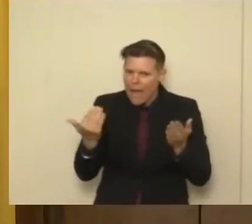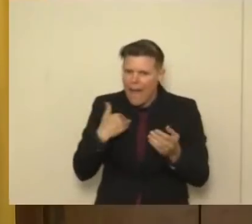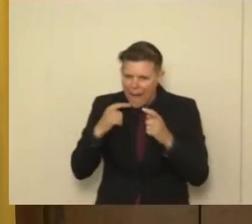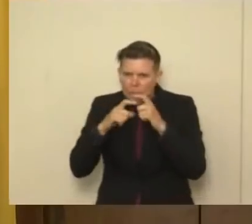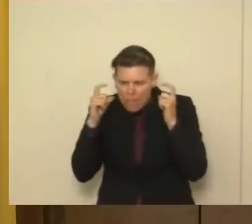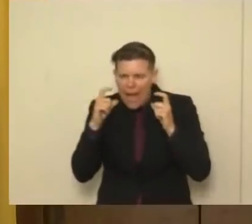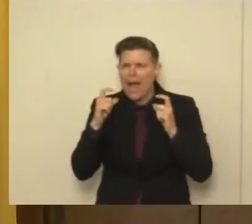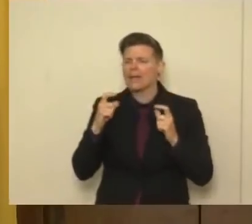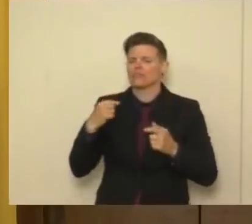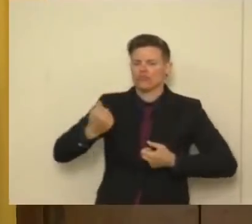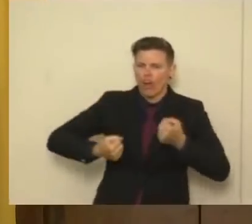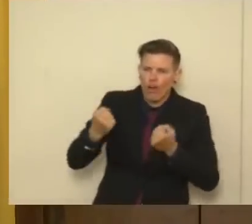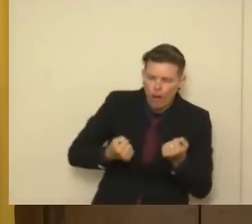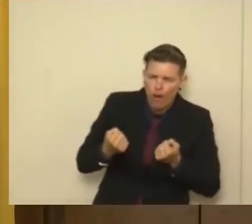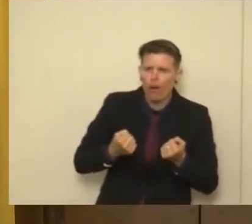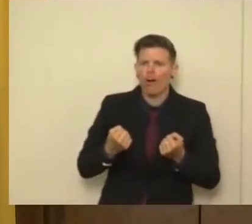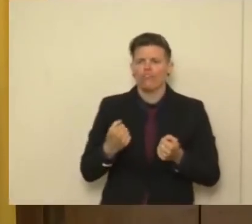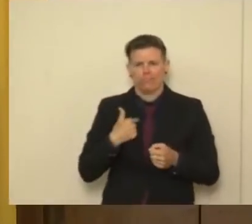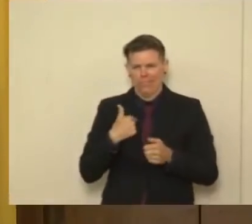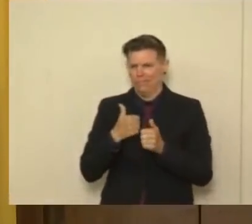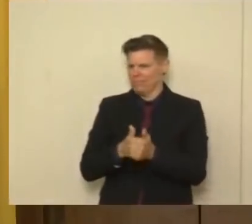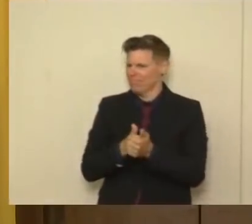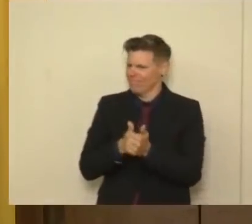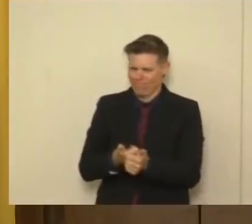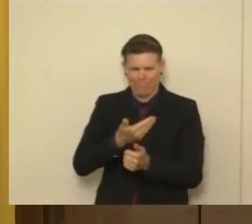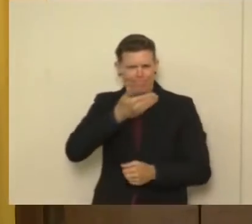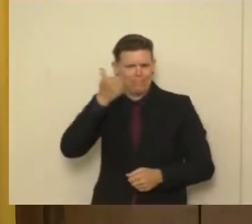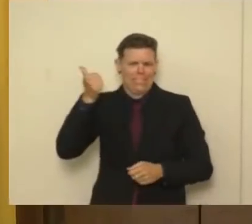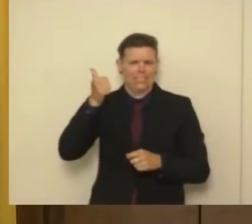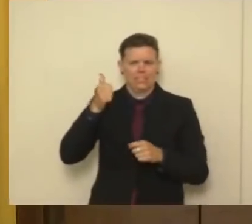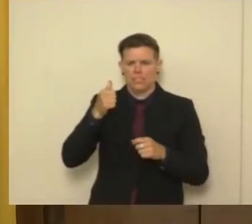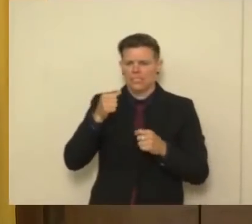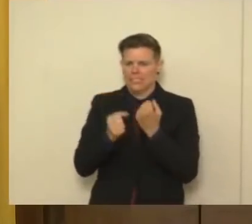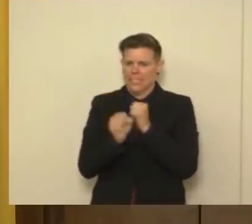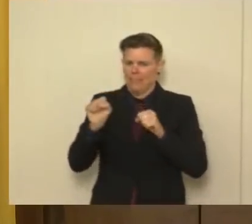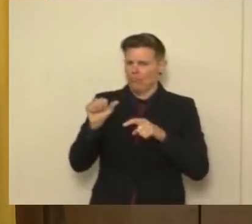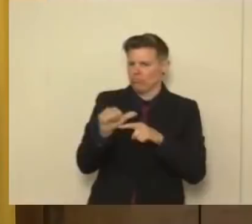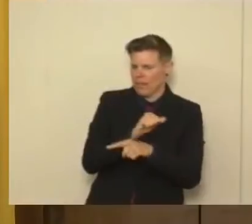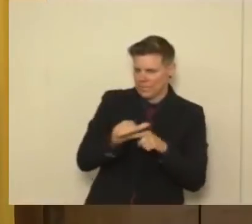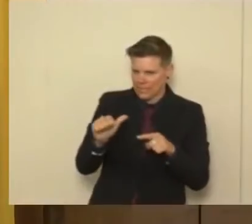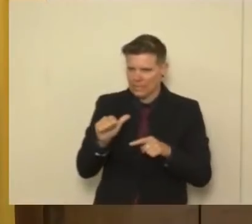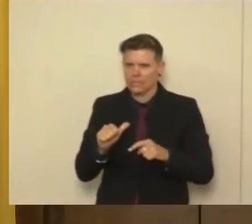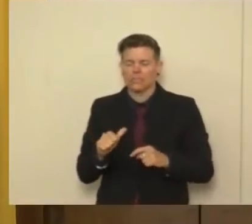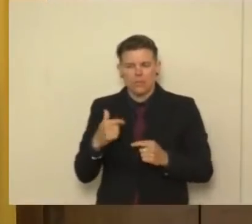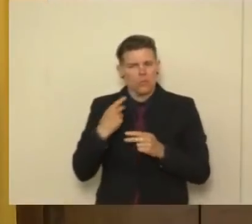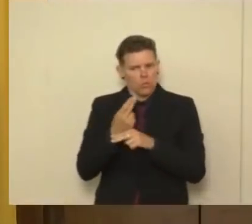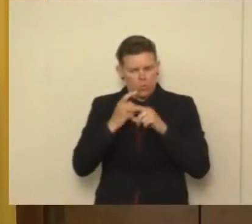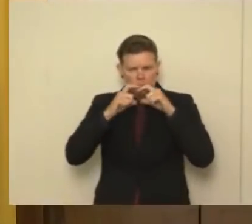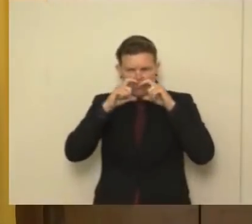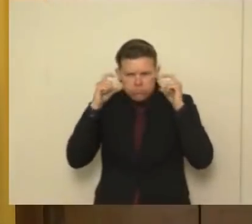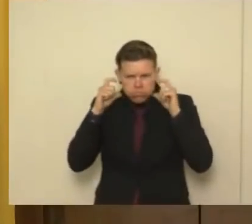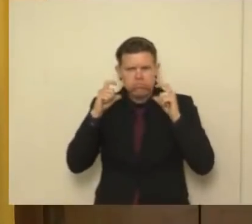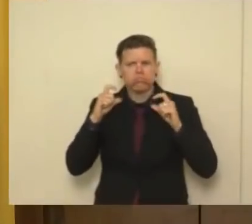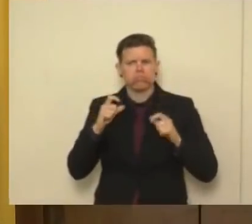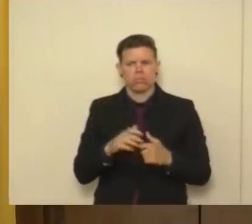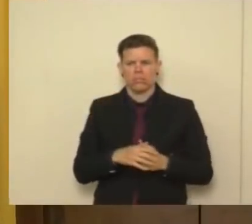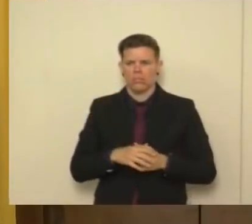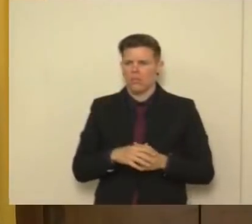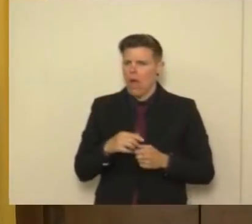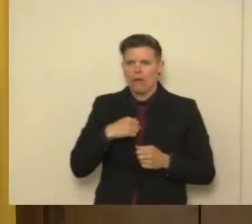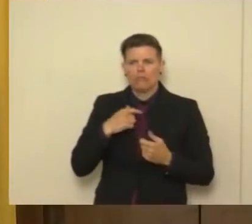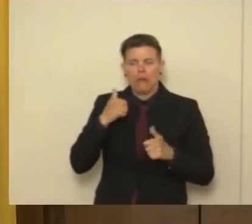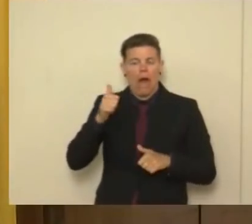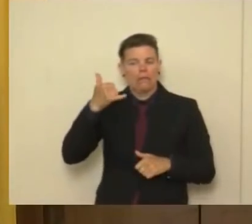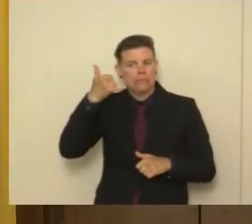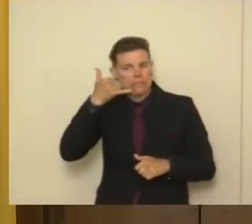I work to adhere to the best practices of mask wearing. So I try hard not to be on the telephone when I'm in the car so